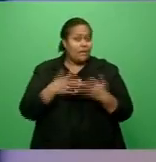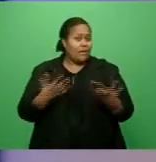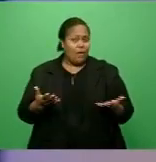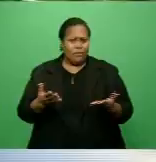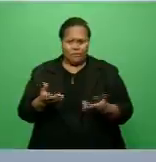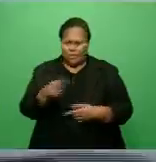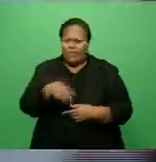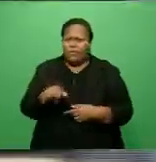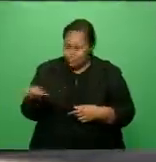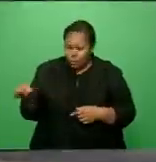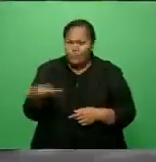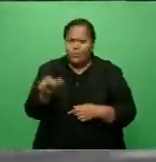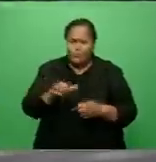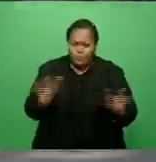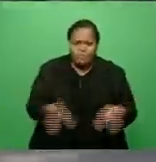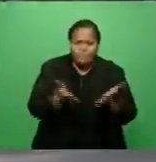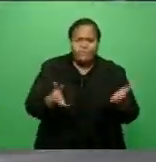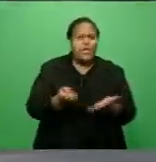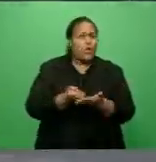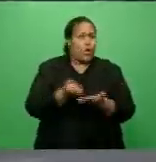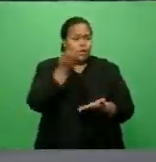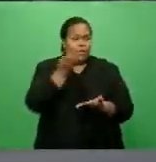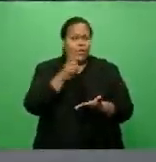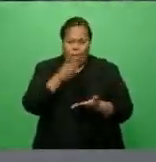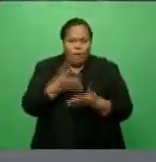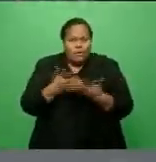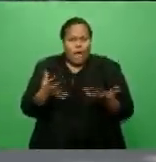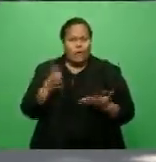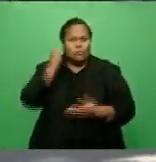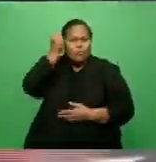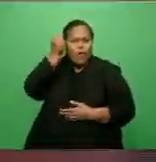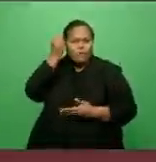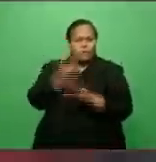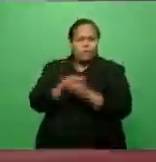the economy. These are our young people and people who